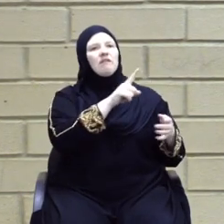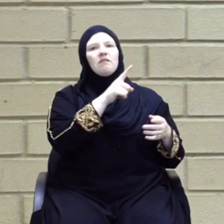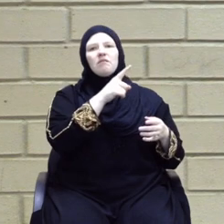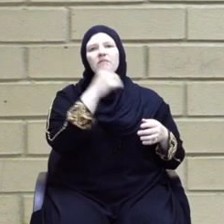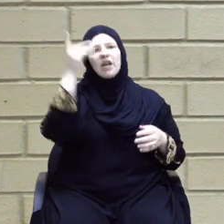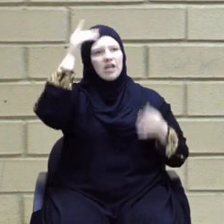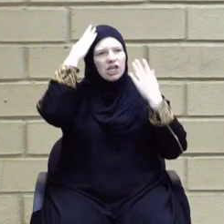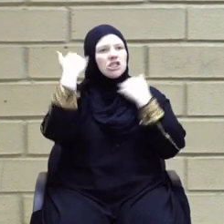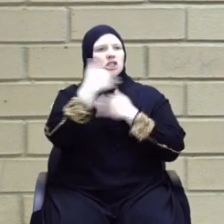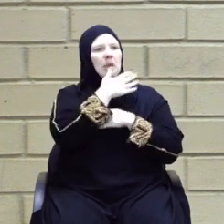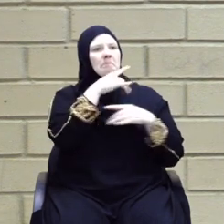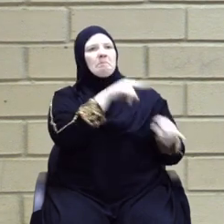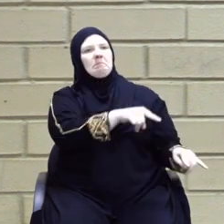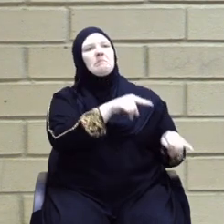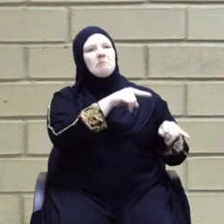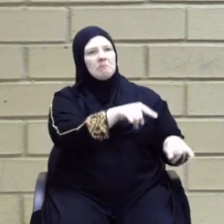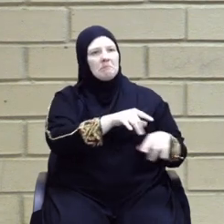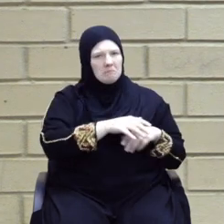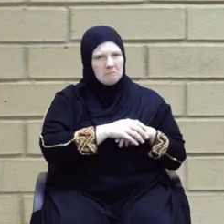And